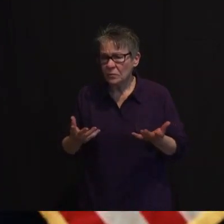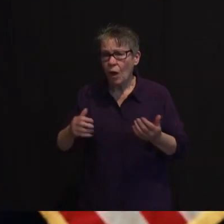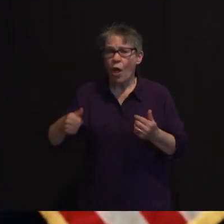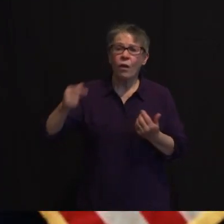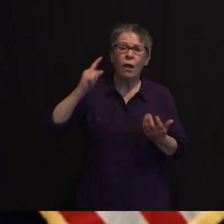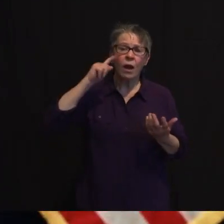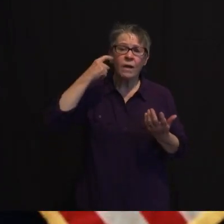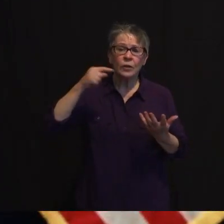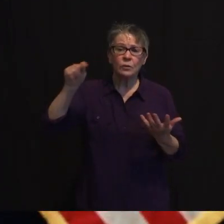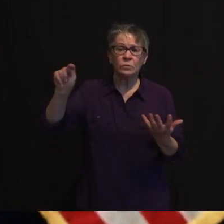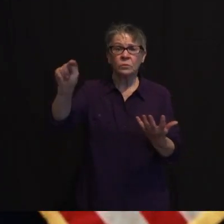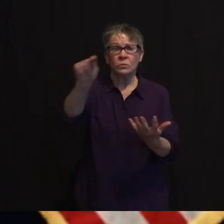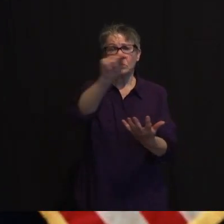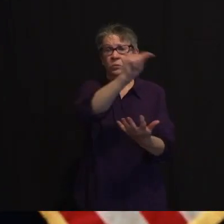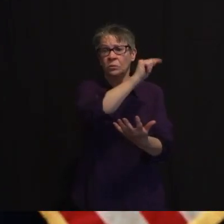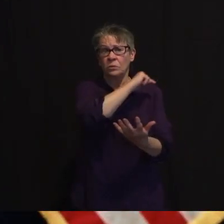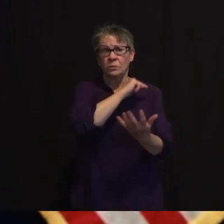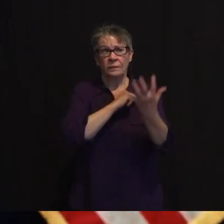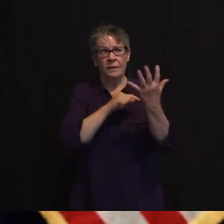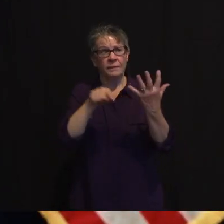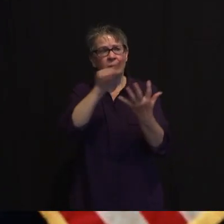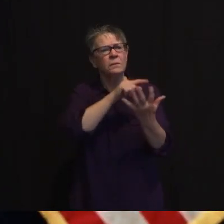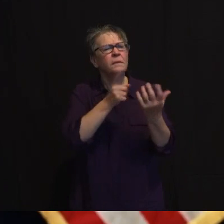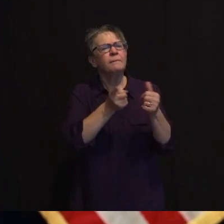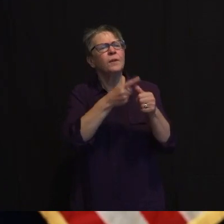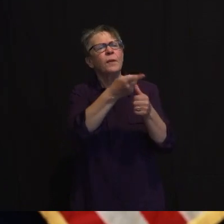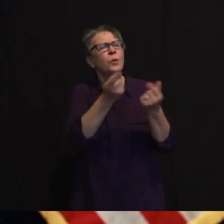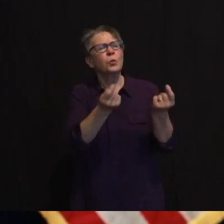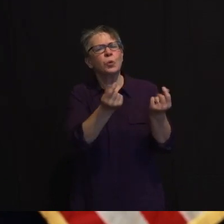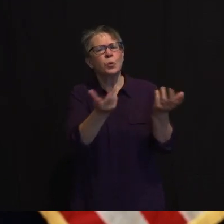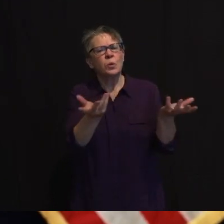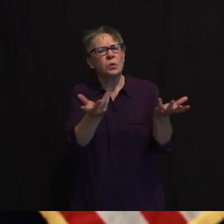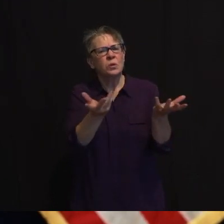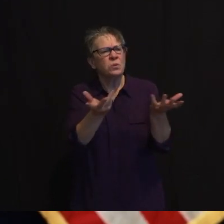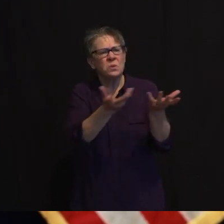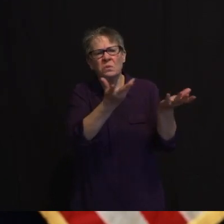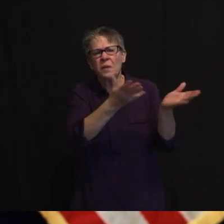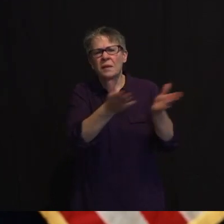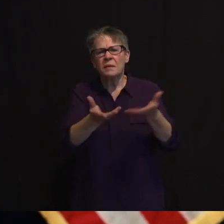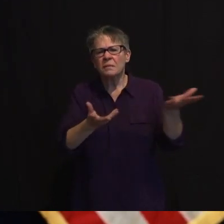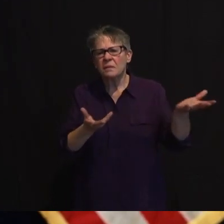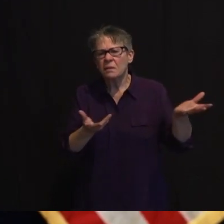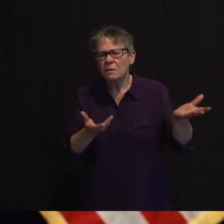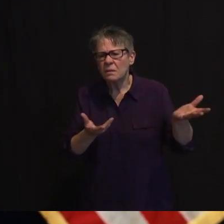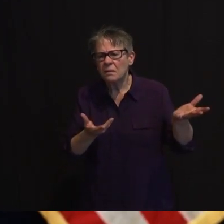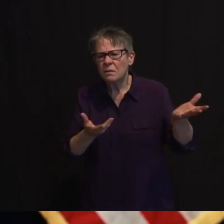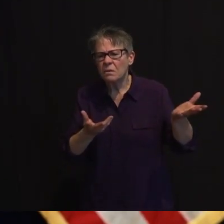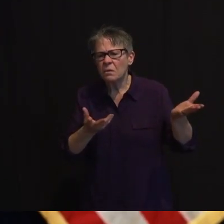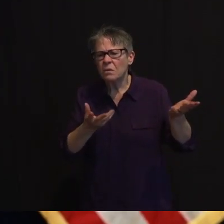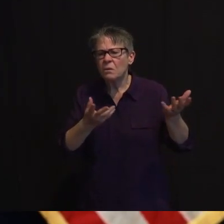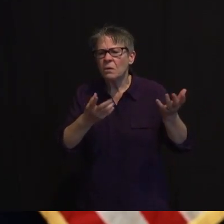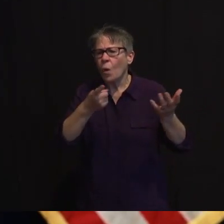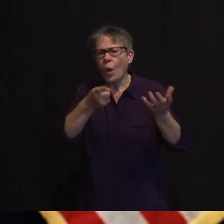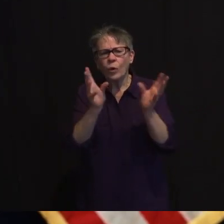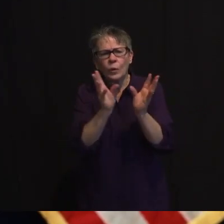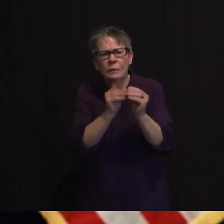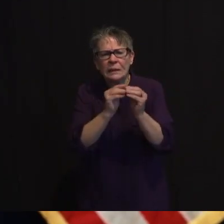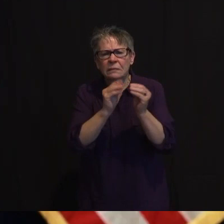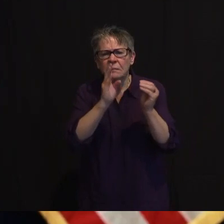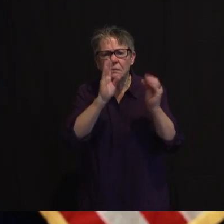be? Is there a meeting planned? Where will it take place? And do you have any idea specifically